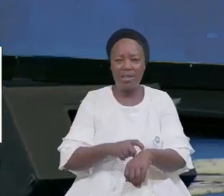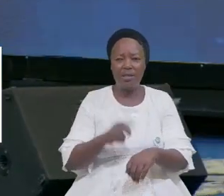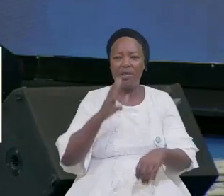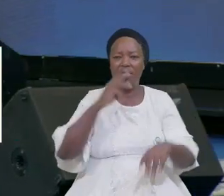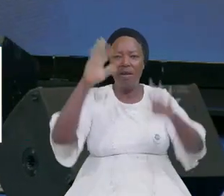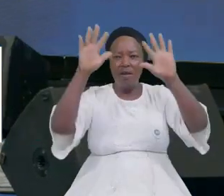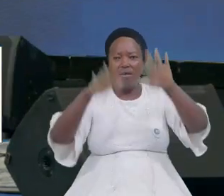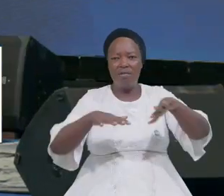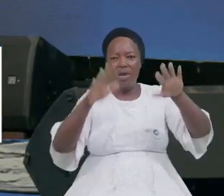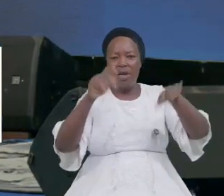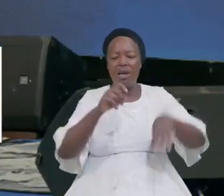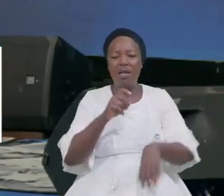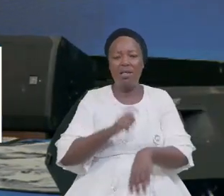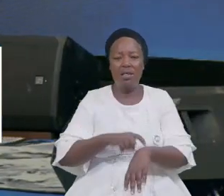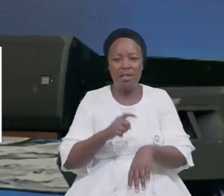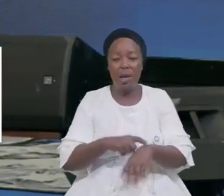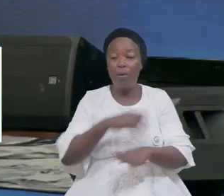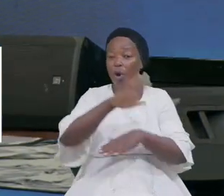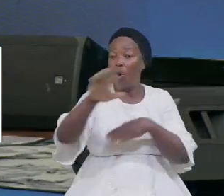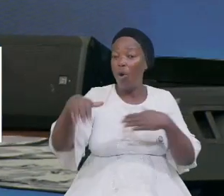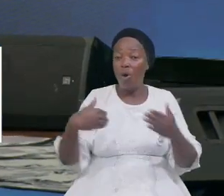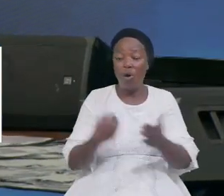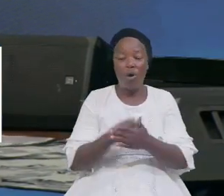season, all time,